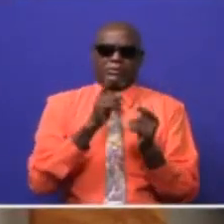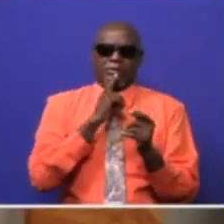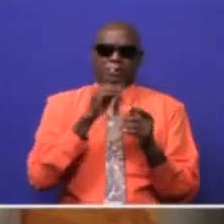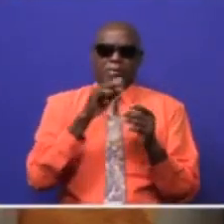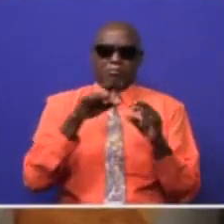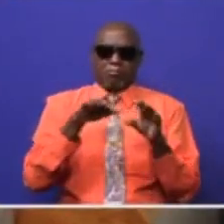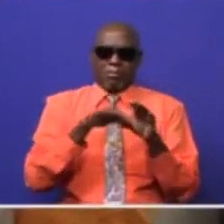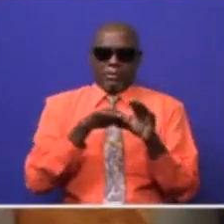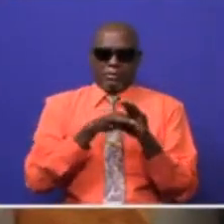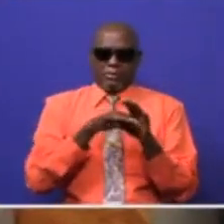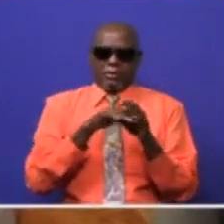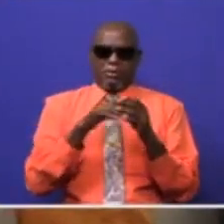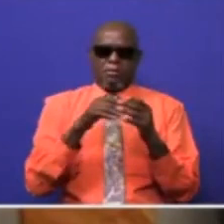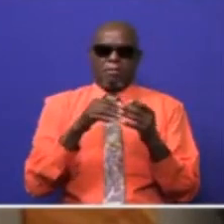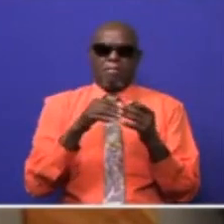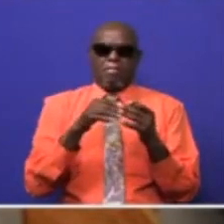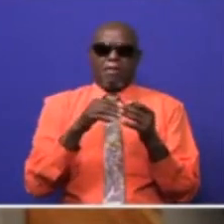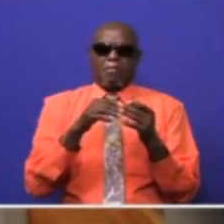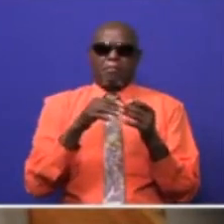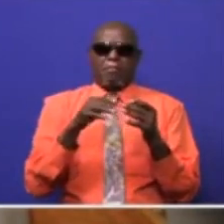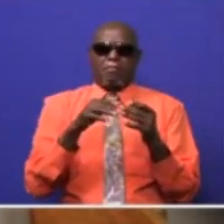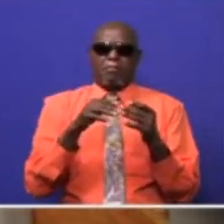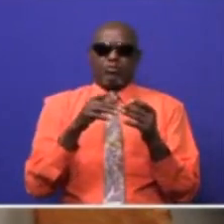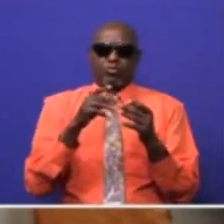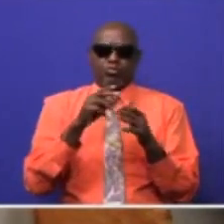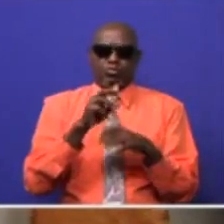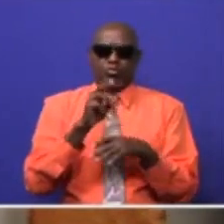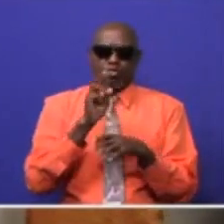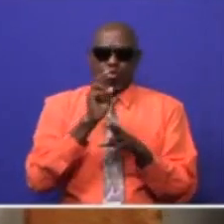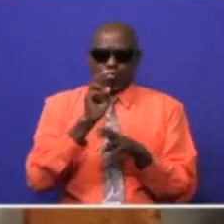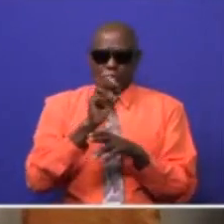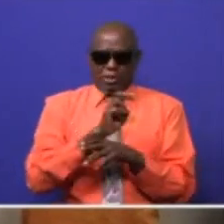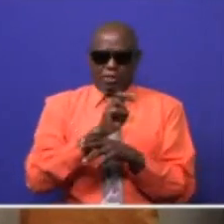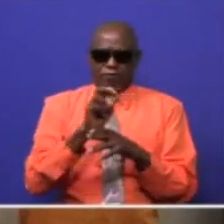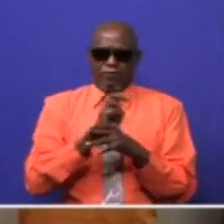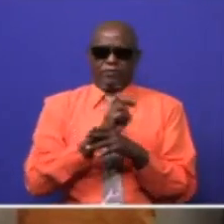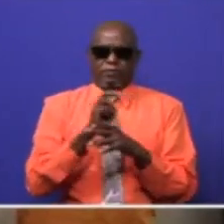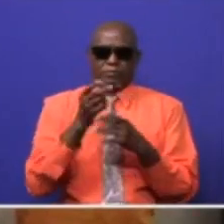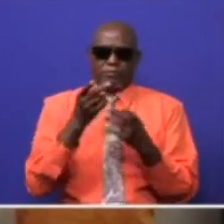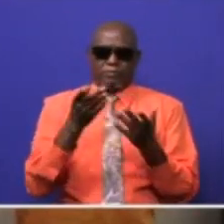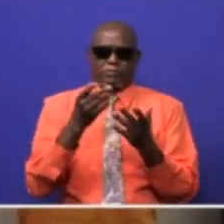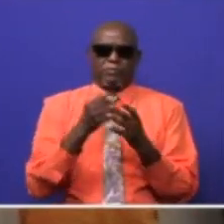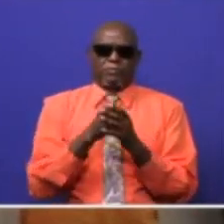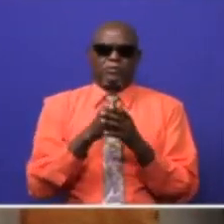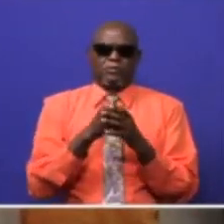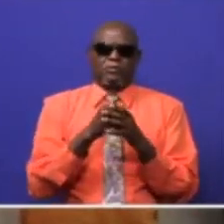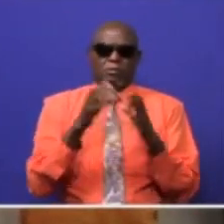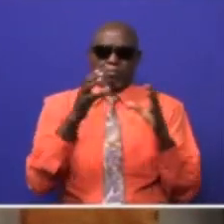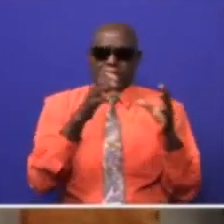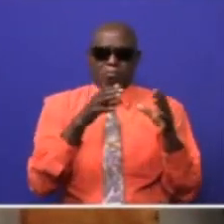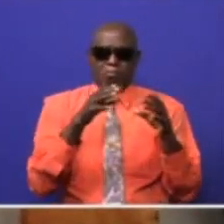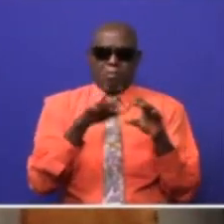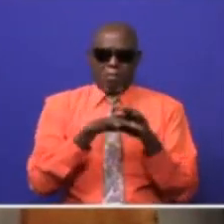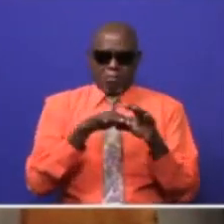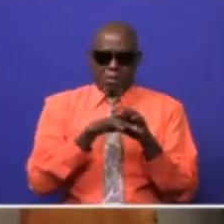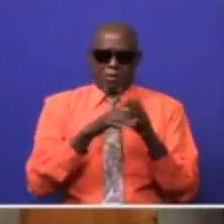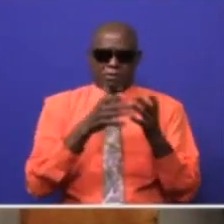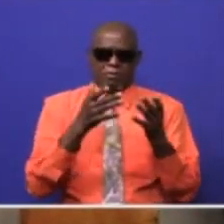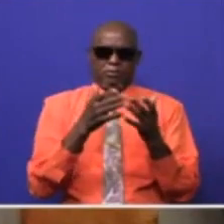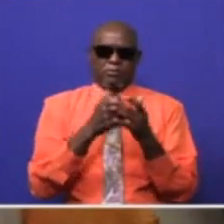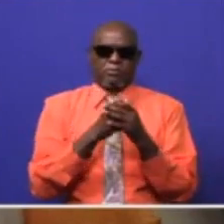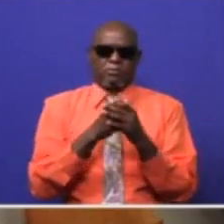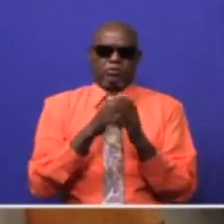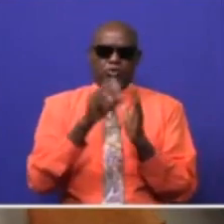to observe its constitution that acts as a guidelines to all decisions that the party makes. Sure members wa chama yetu